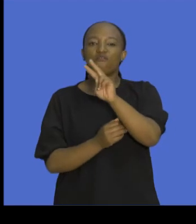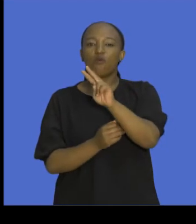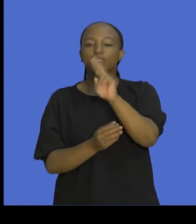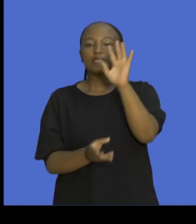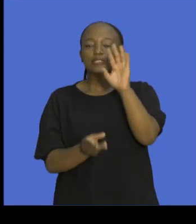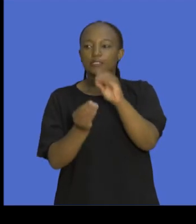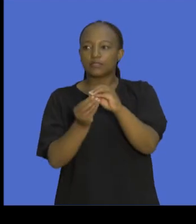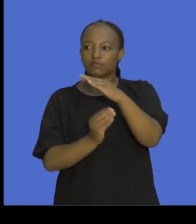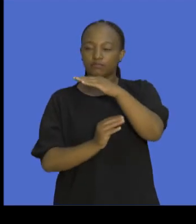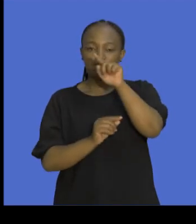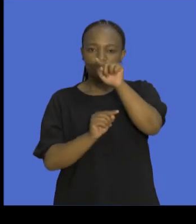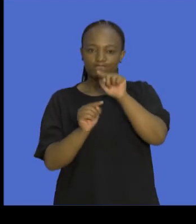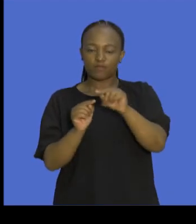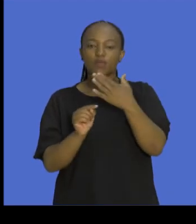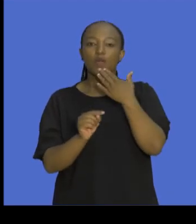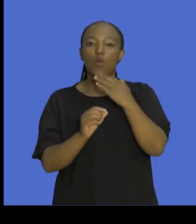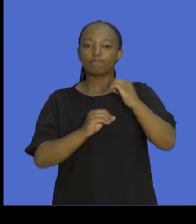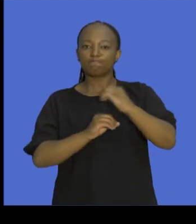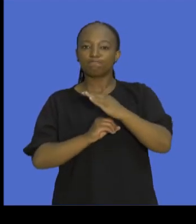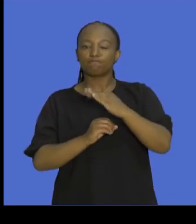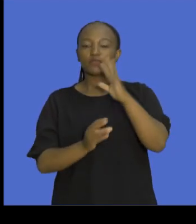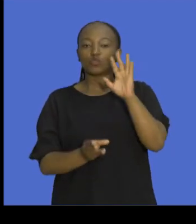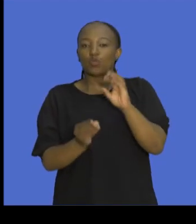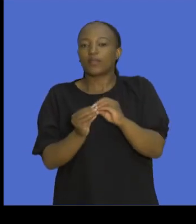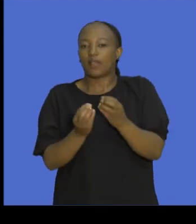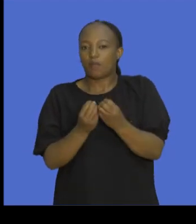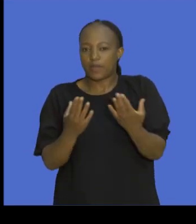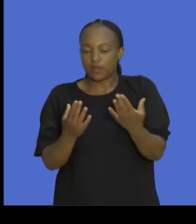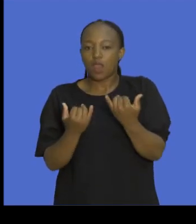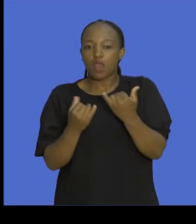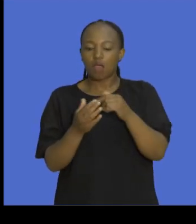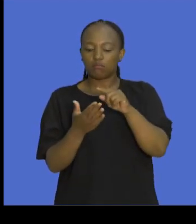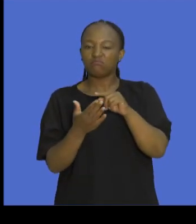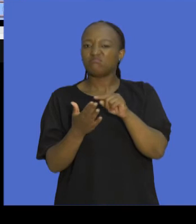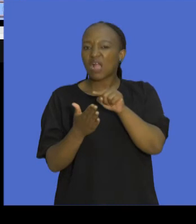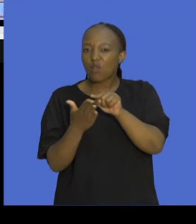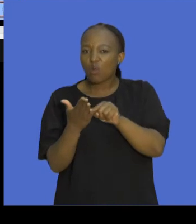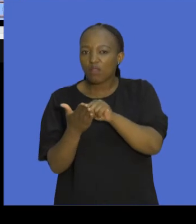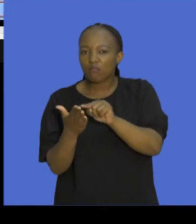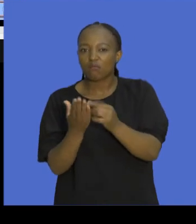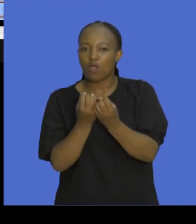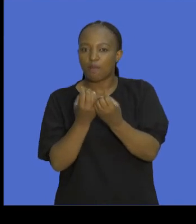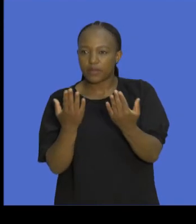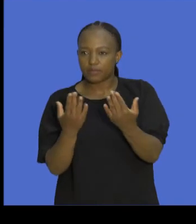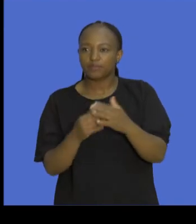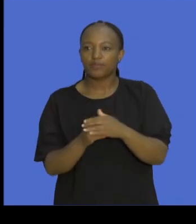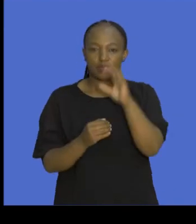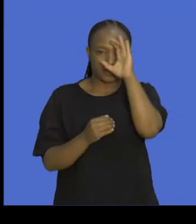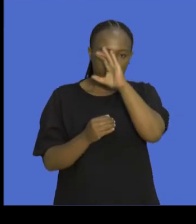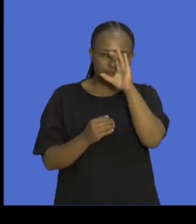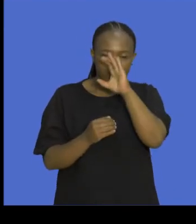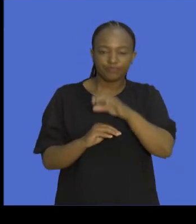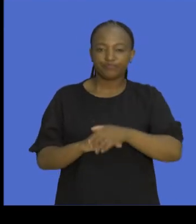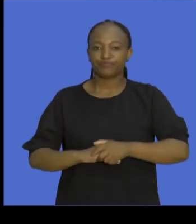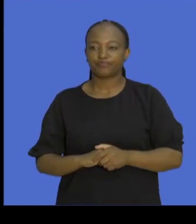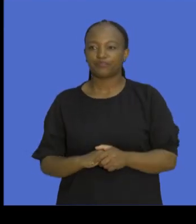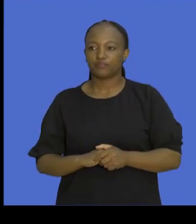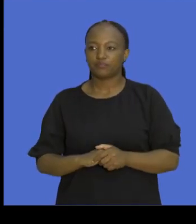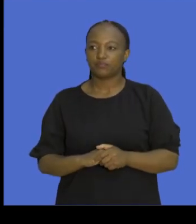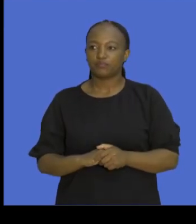by the main current, okay? So if we go to our calculator, okay, just to verify that, okay,